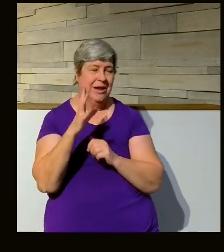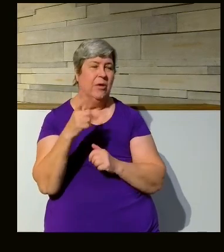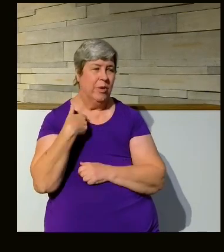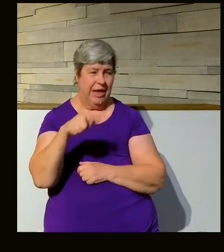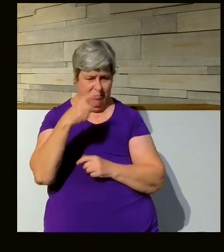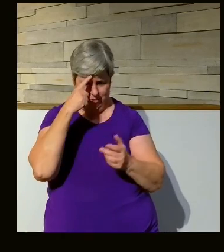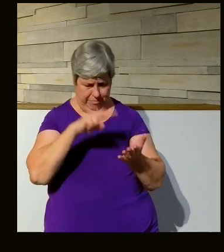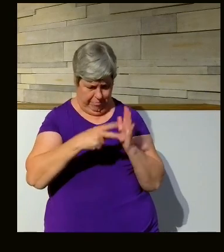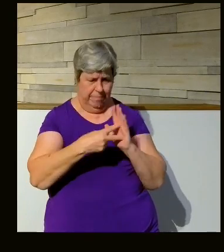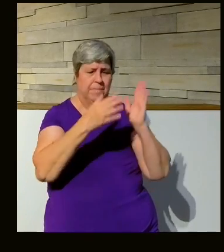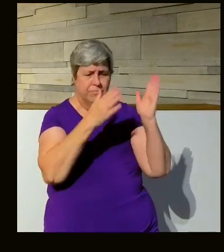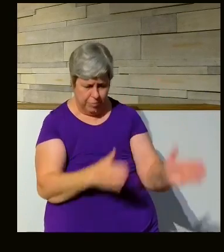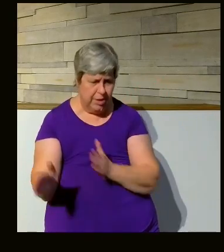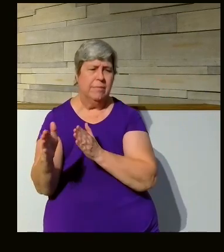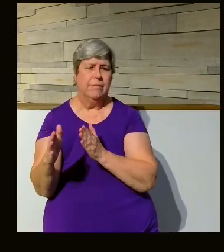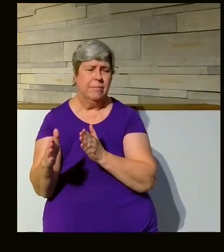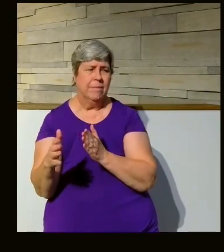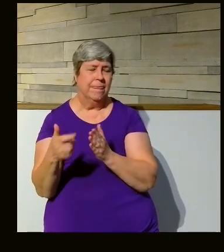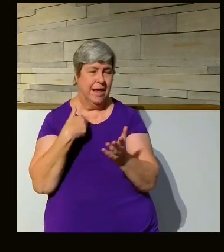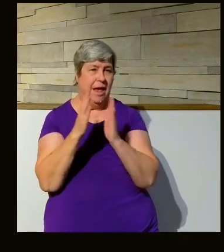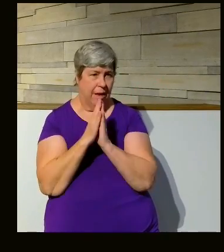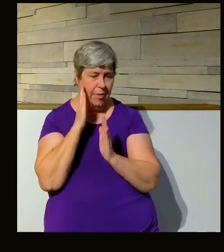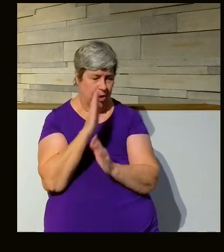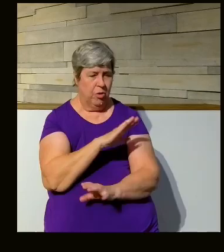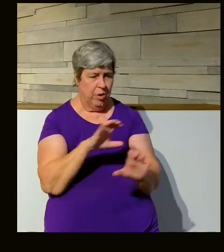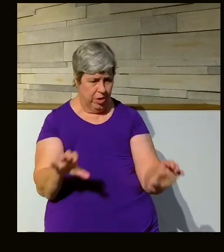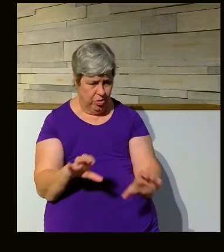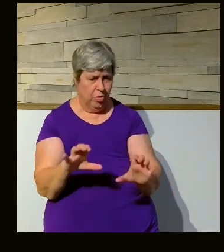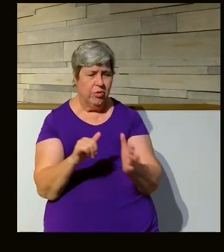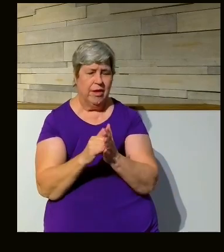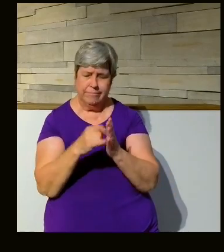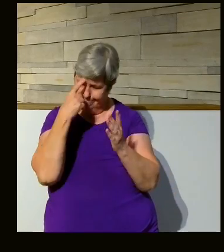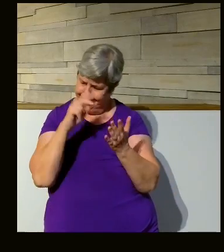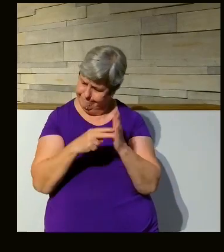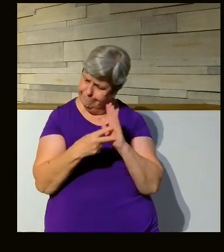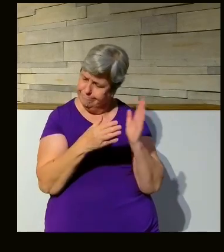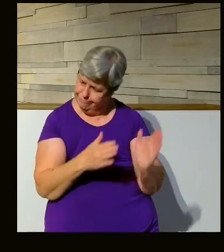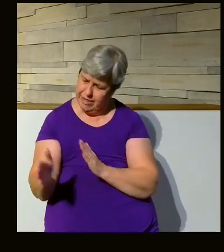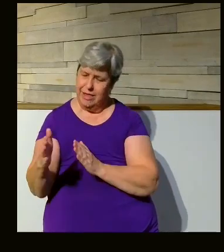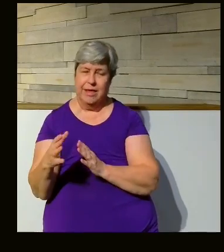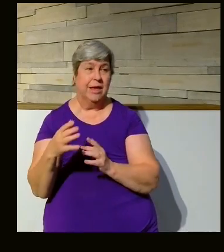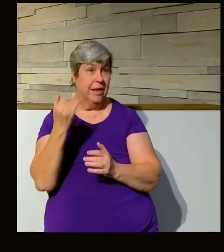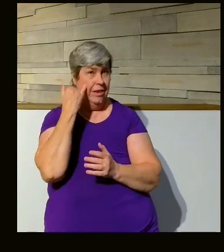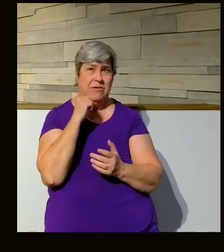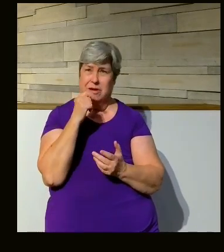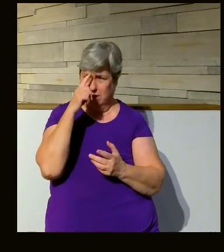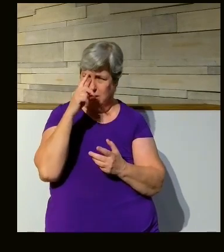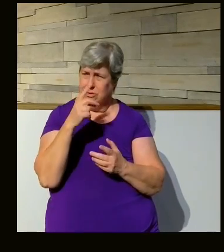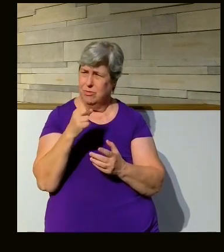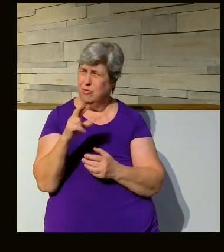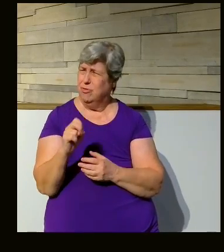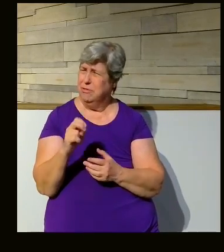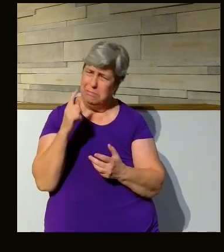be intentional about it. And I pray that you will want to be intentional about it. And I pray that if you're not sure or that